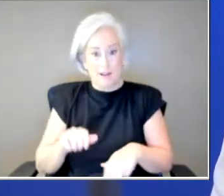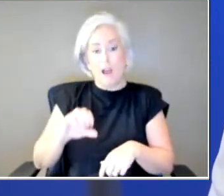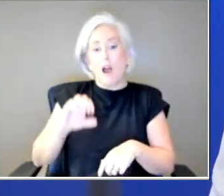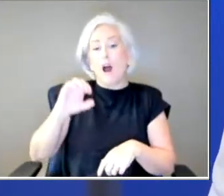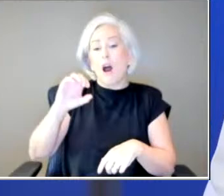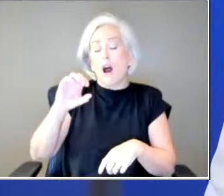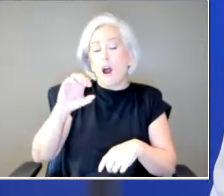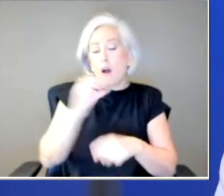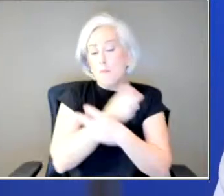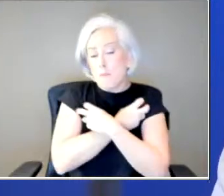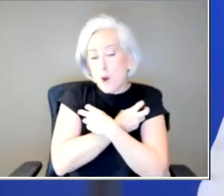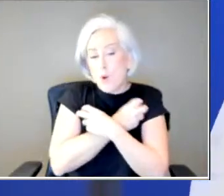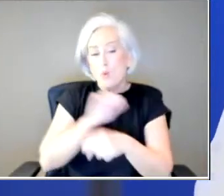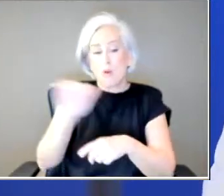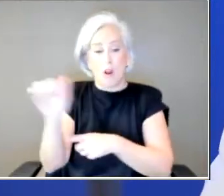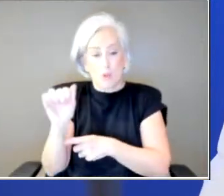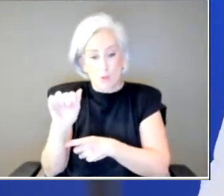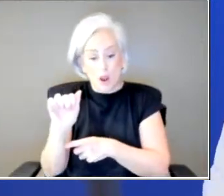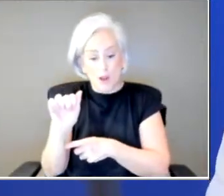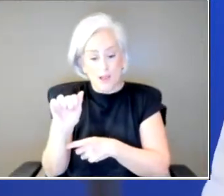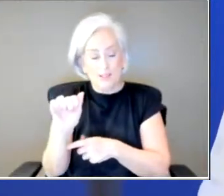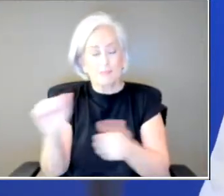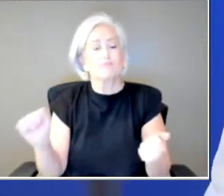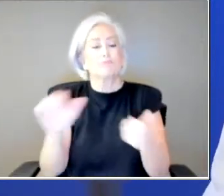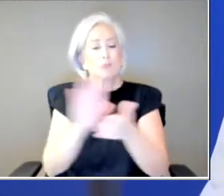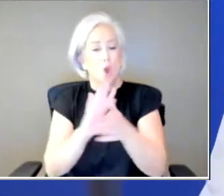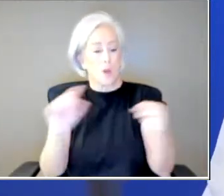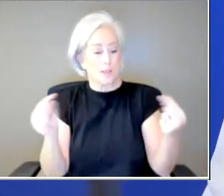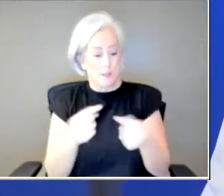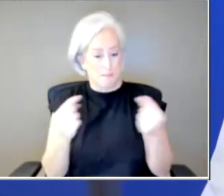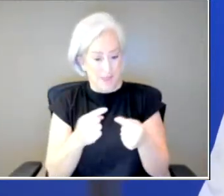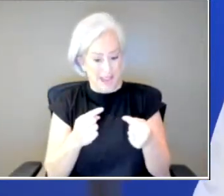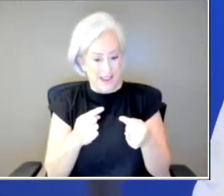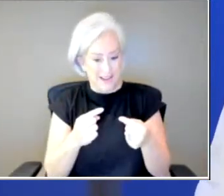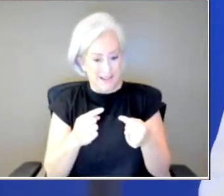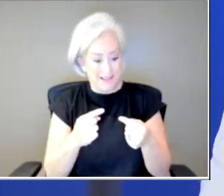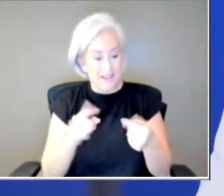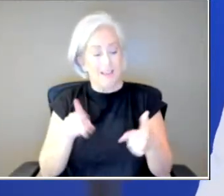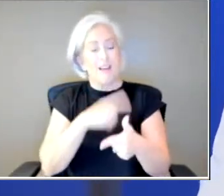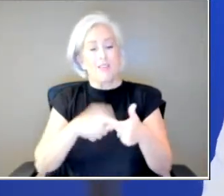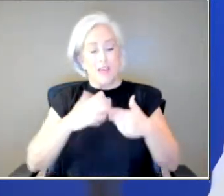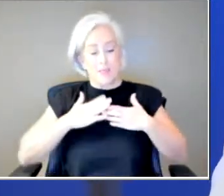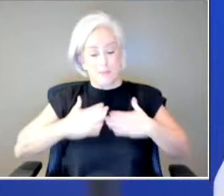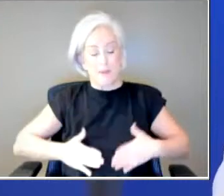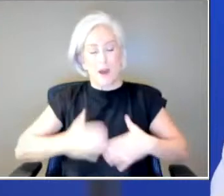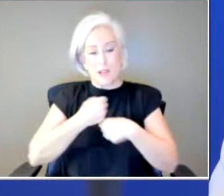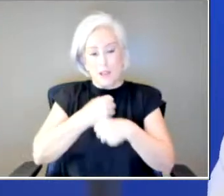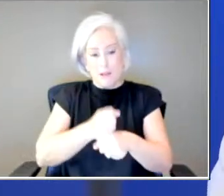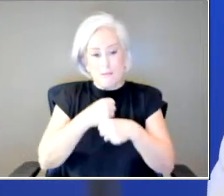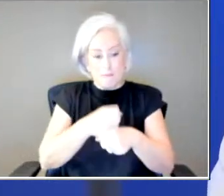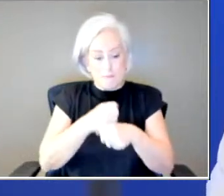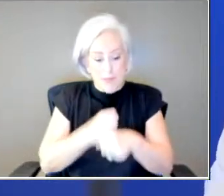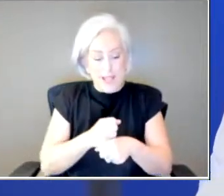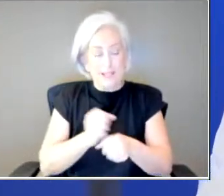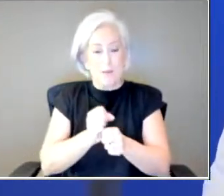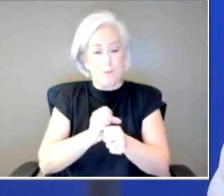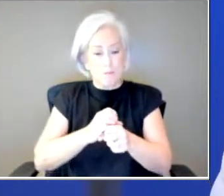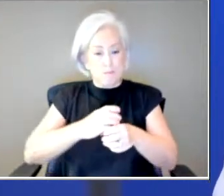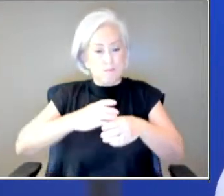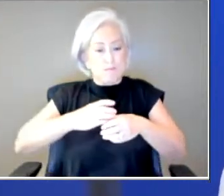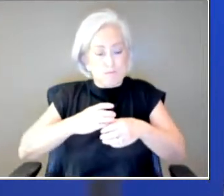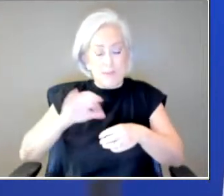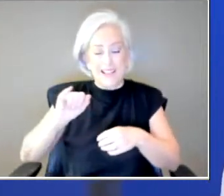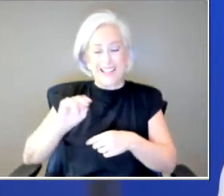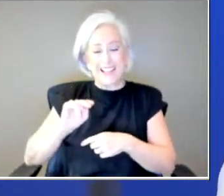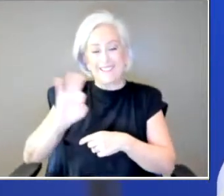have that pain, they release inflammatory markers into their bloodstream. And the body responds to those inflammatory markers by